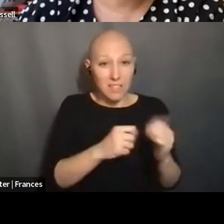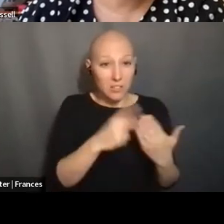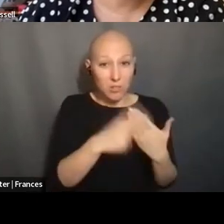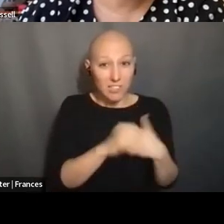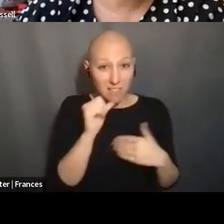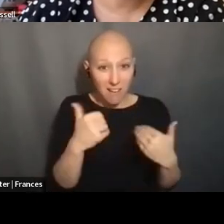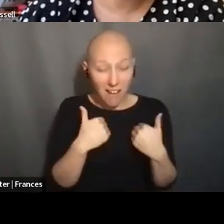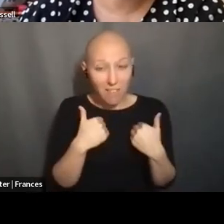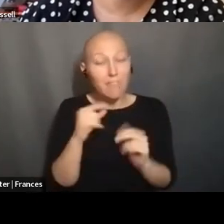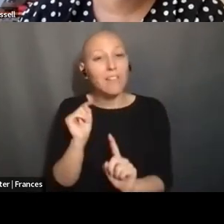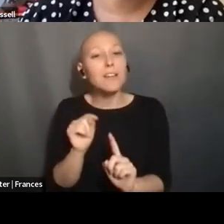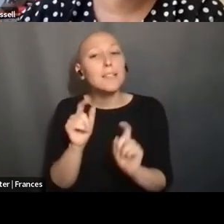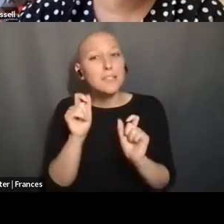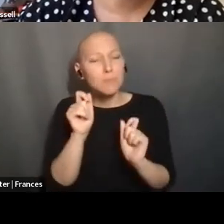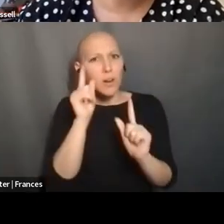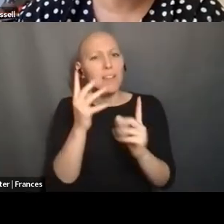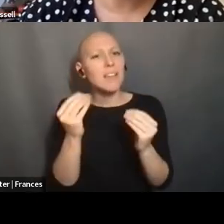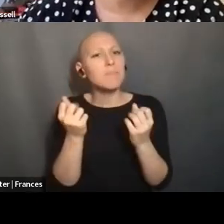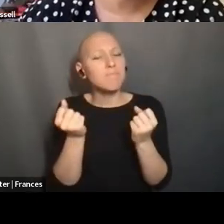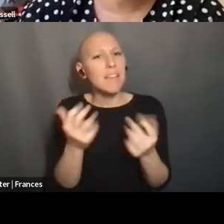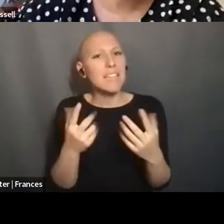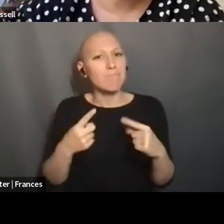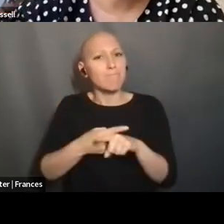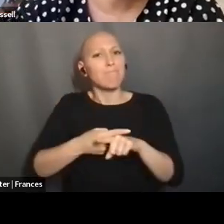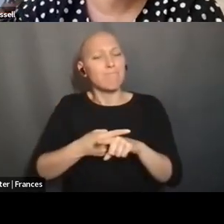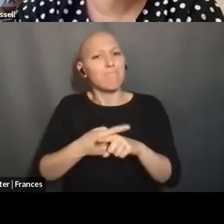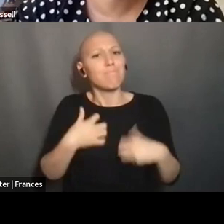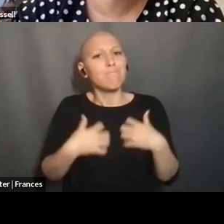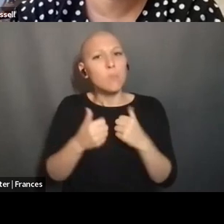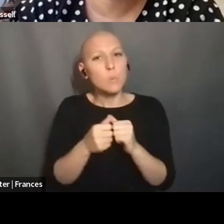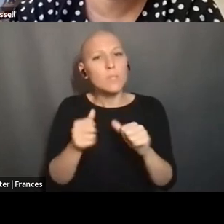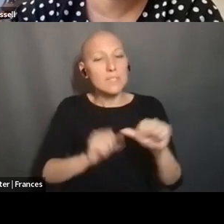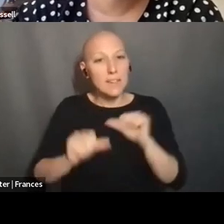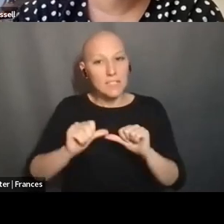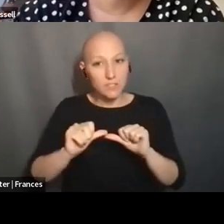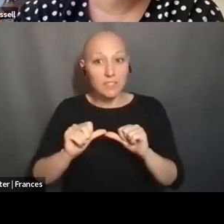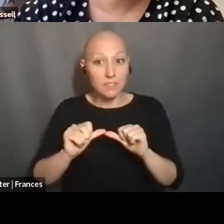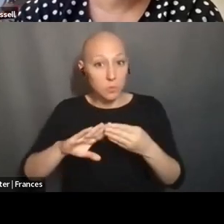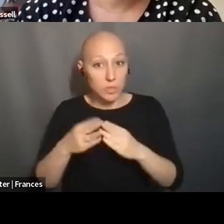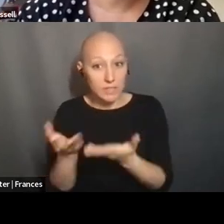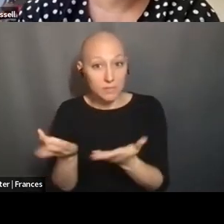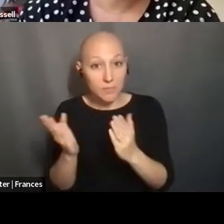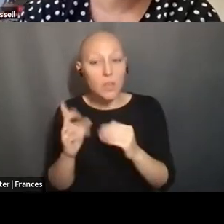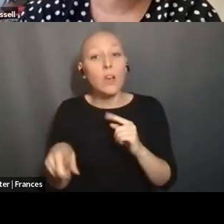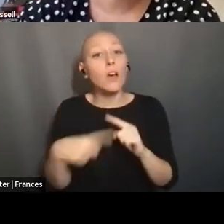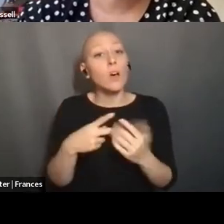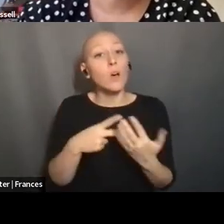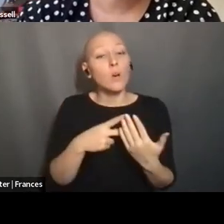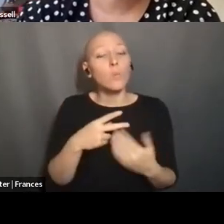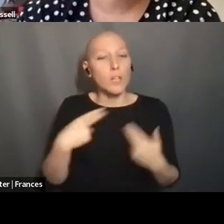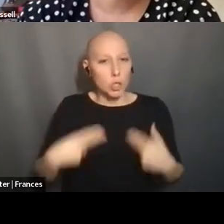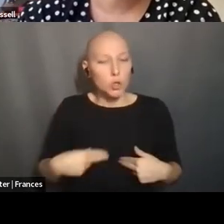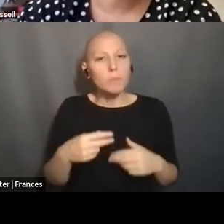times consternation of some in the scientific community, when the Genome Project was ultimately funded by the US